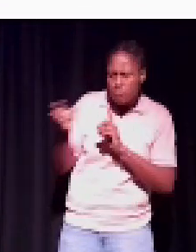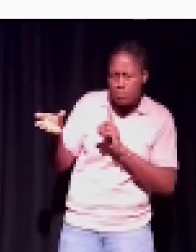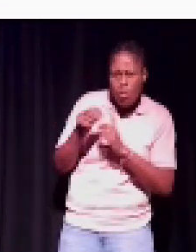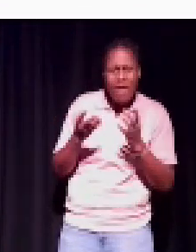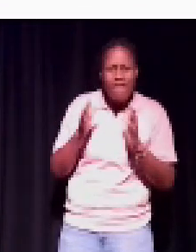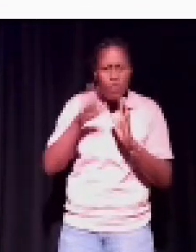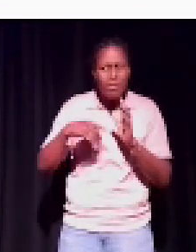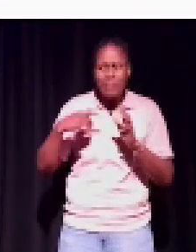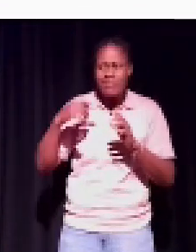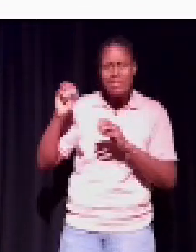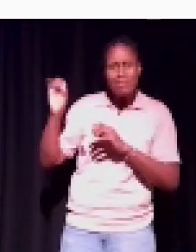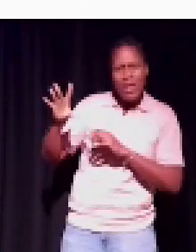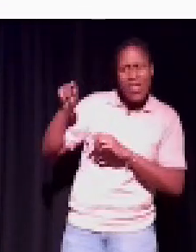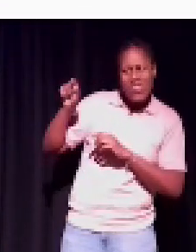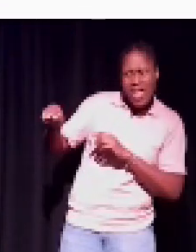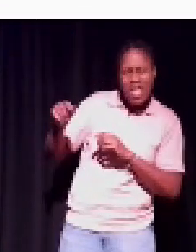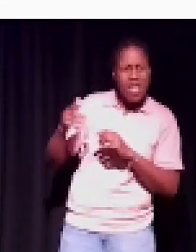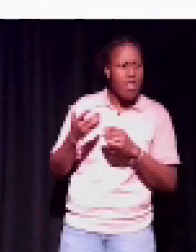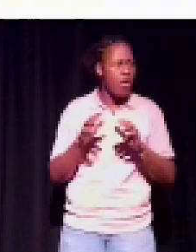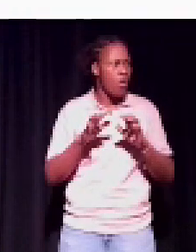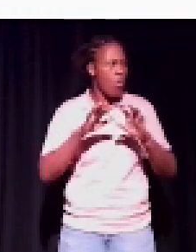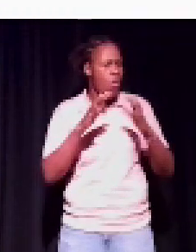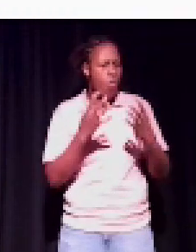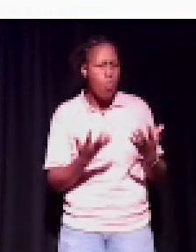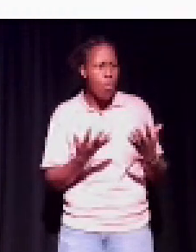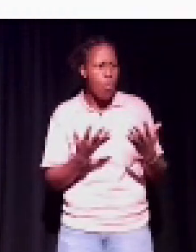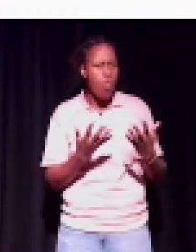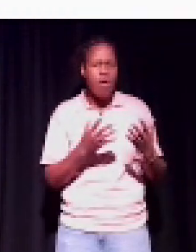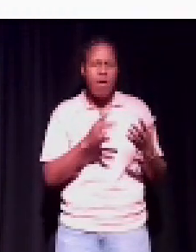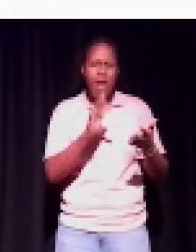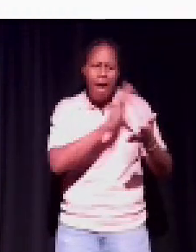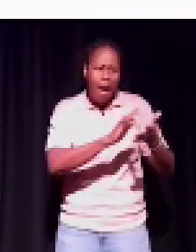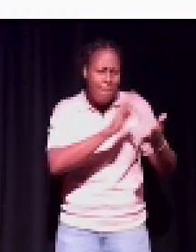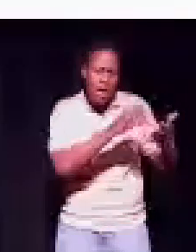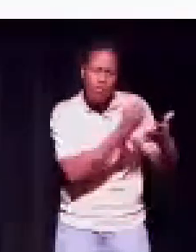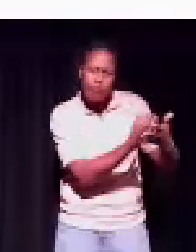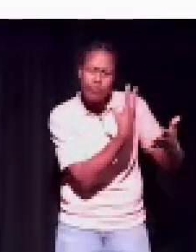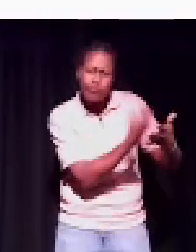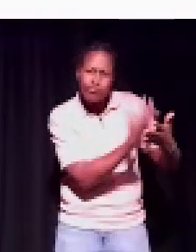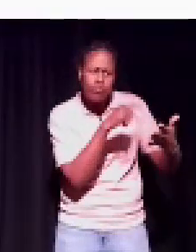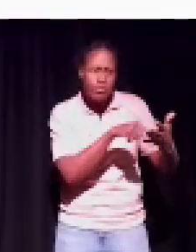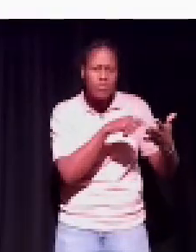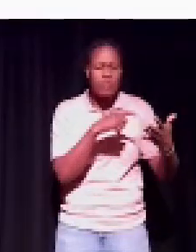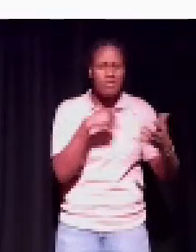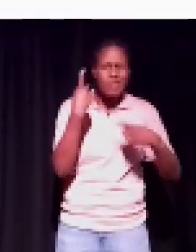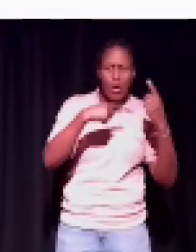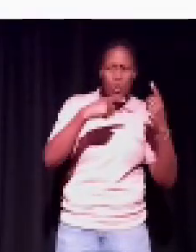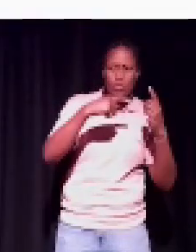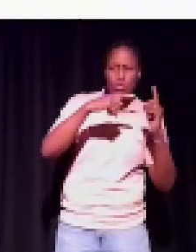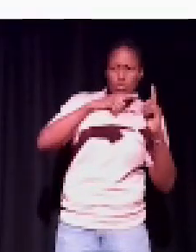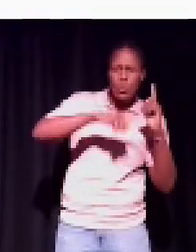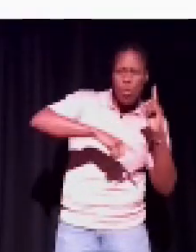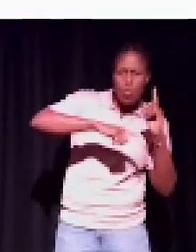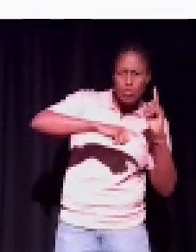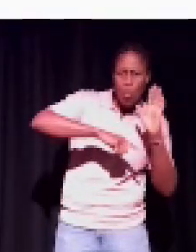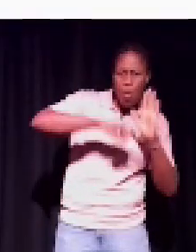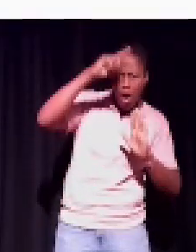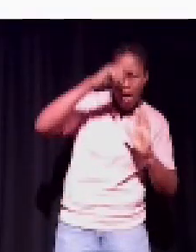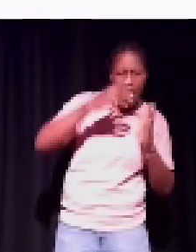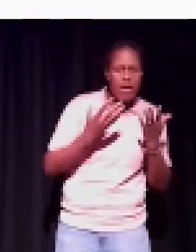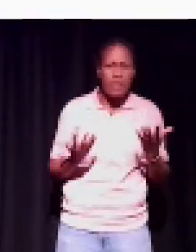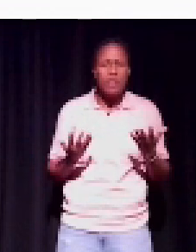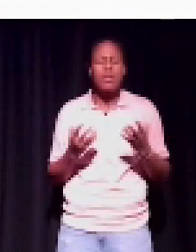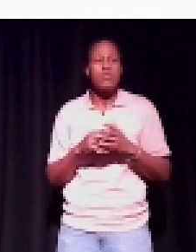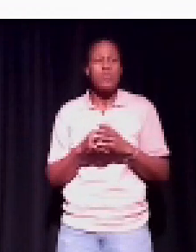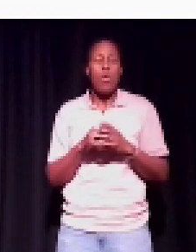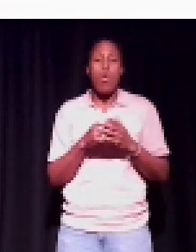there? Or is it coming from the iPad itself? Is it too quiet? So that